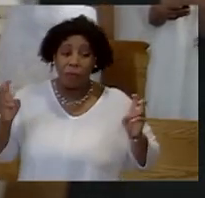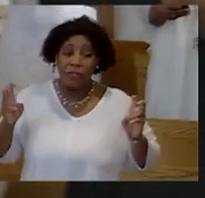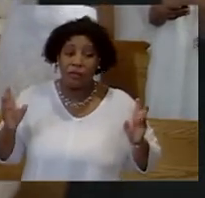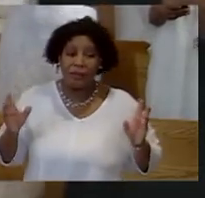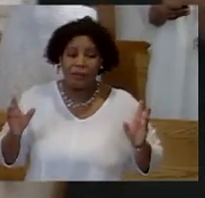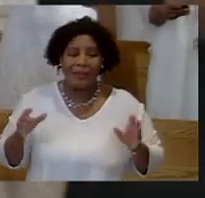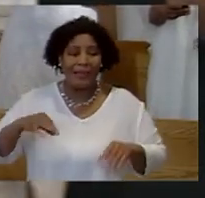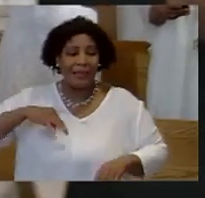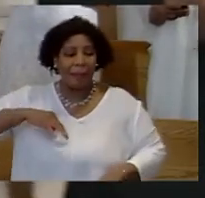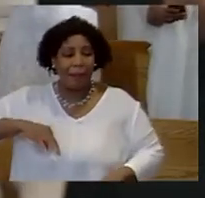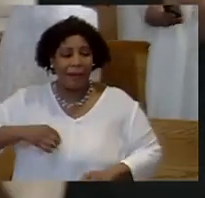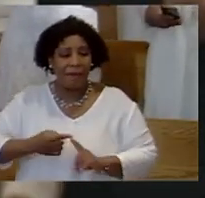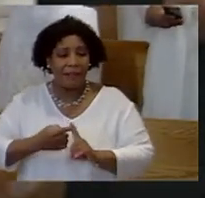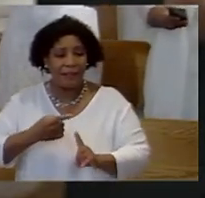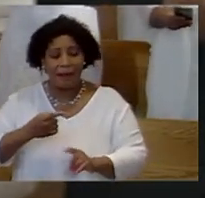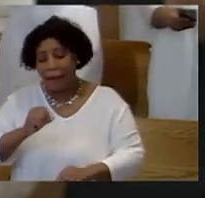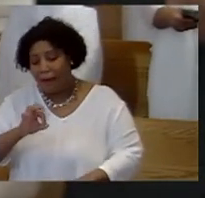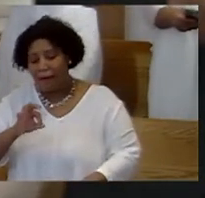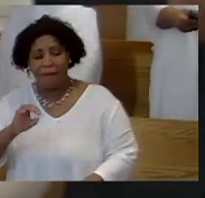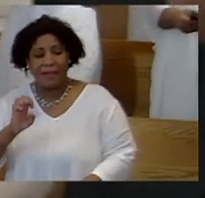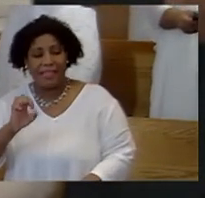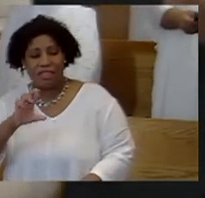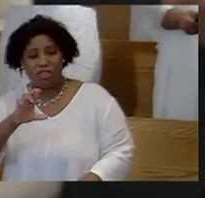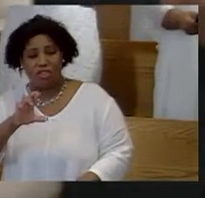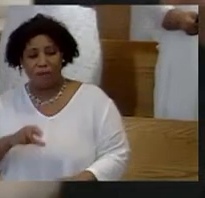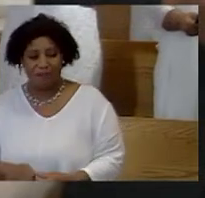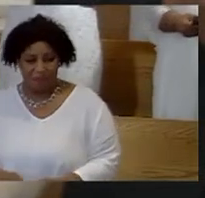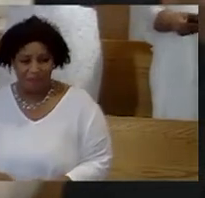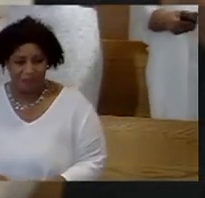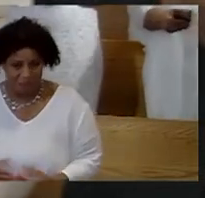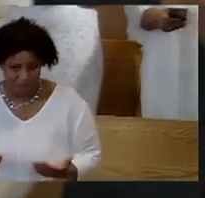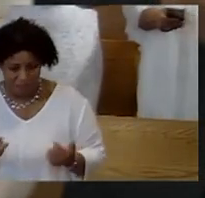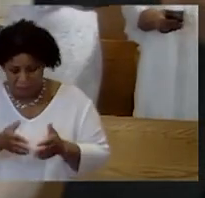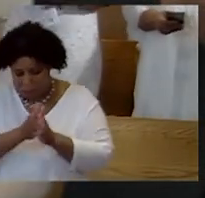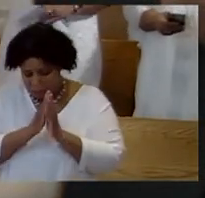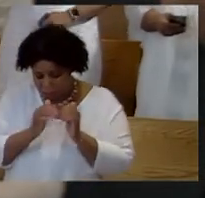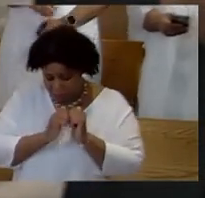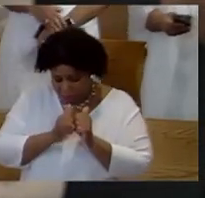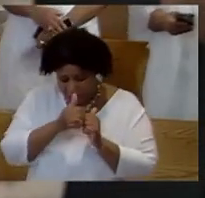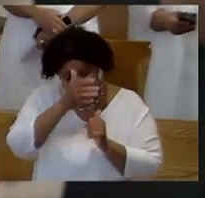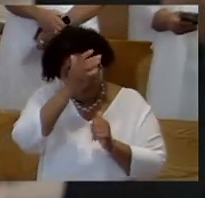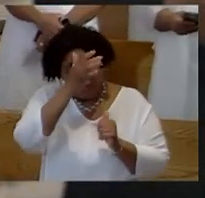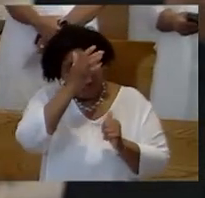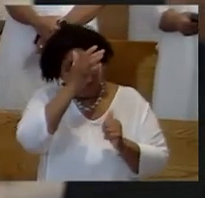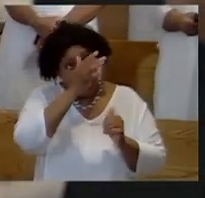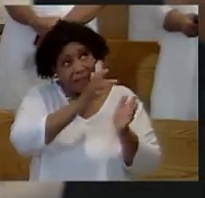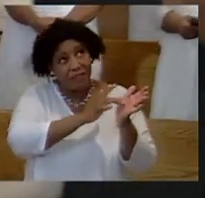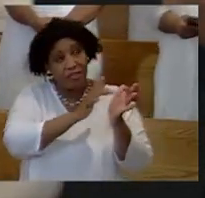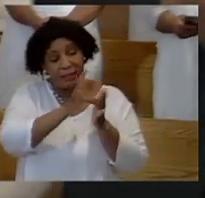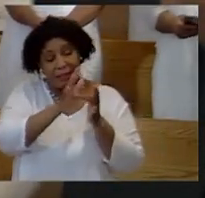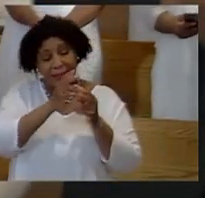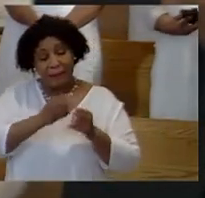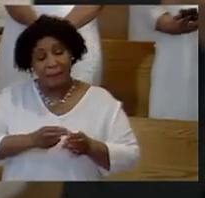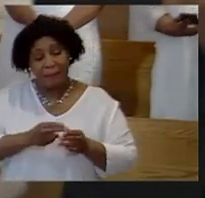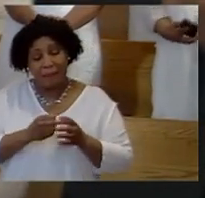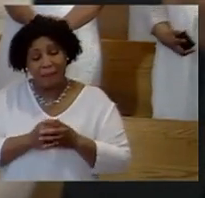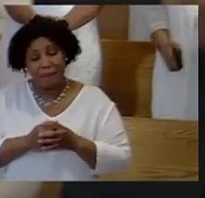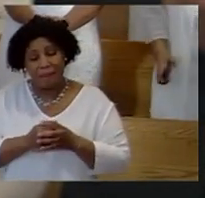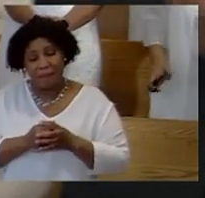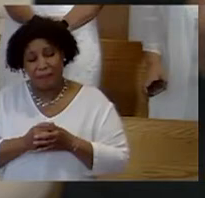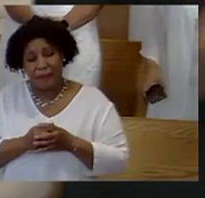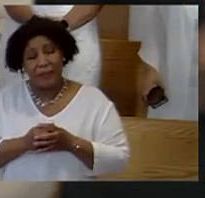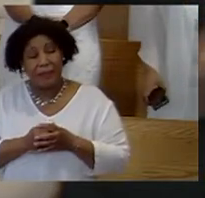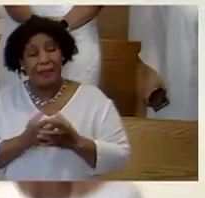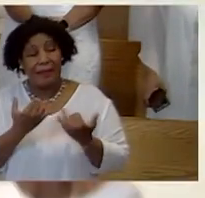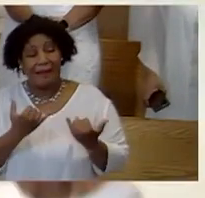the benefits of Easter. The benefits of Easter. Come on, let's pray together. Father, in the name of Jesus, we